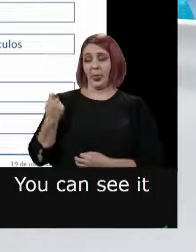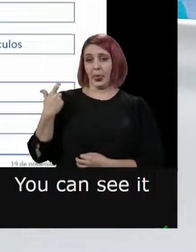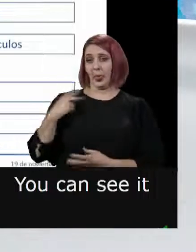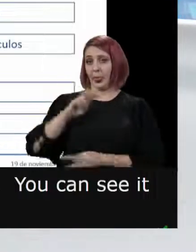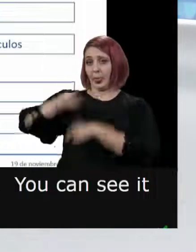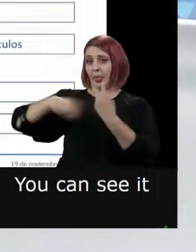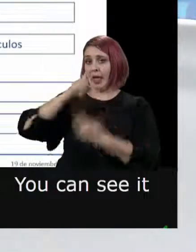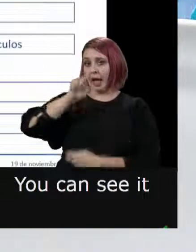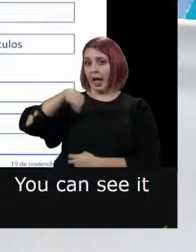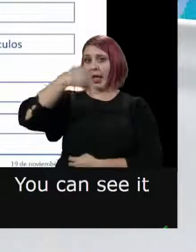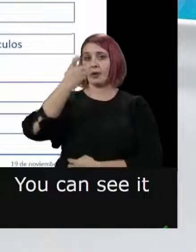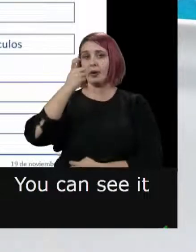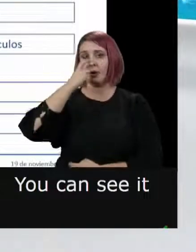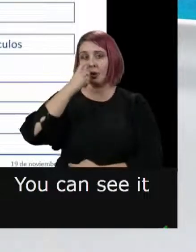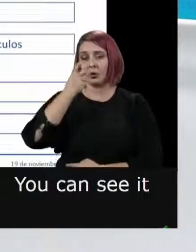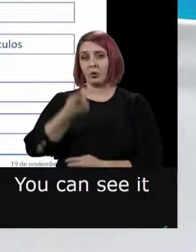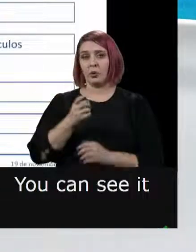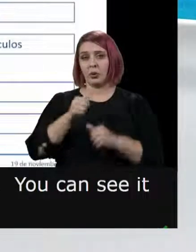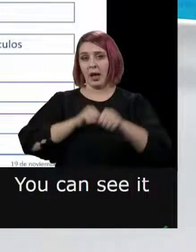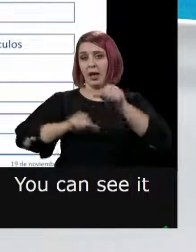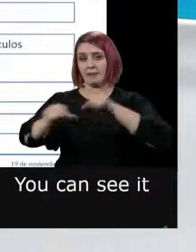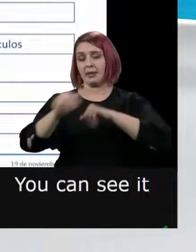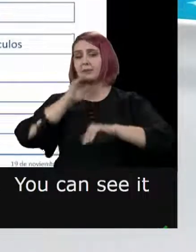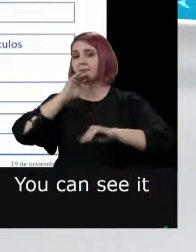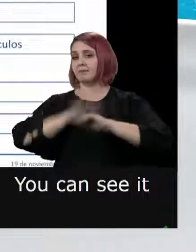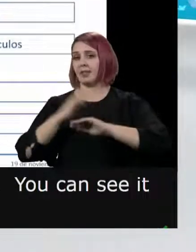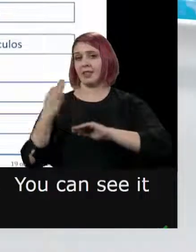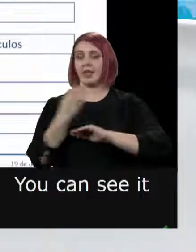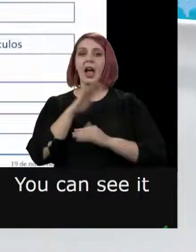There's a general procedure for safety.